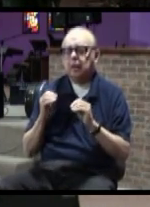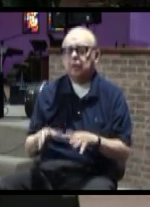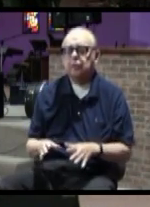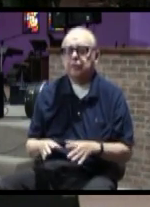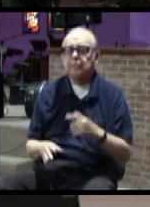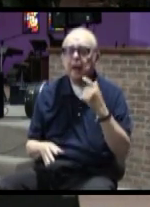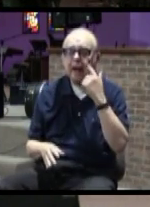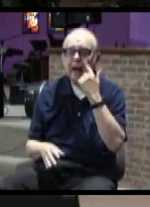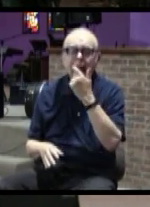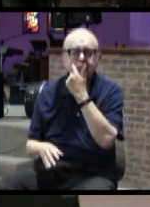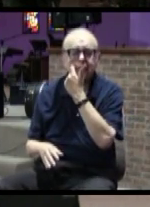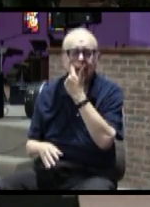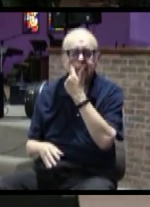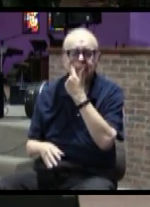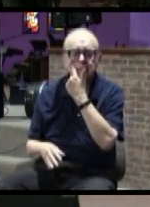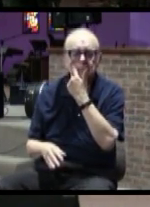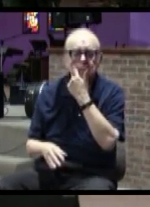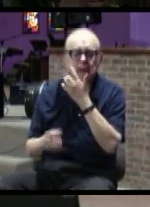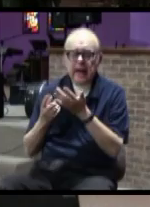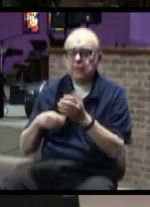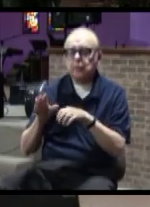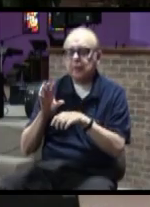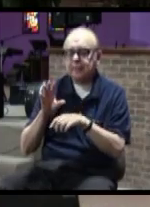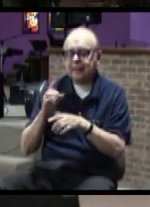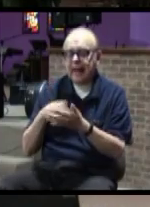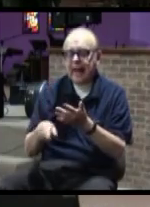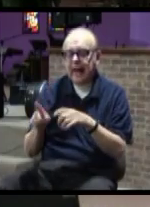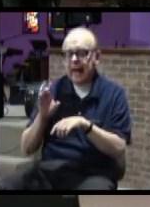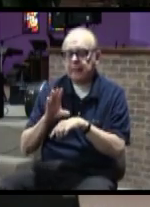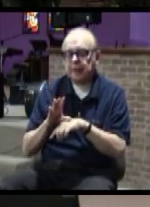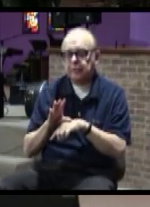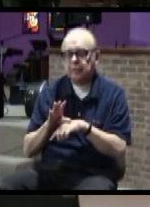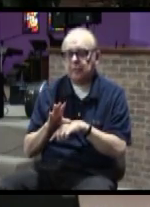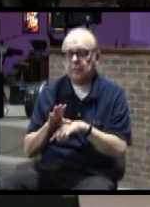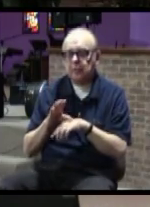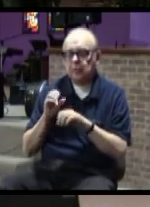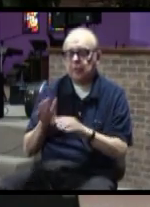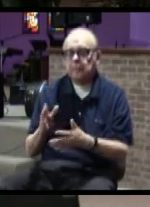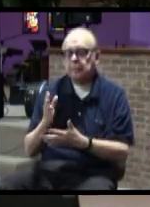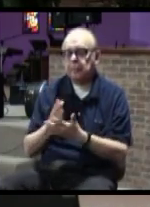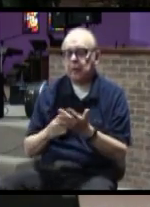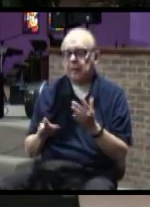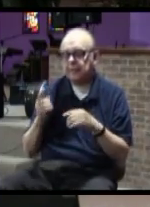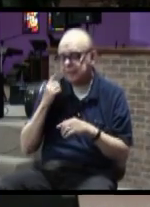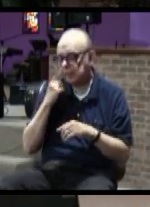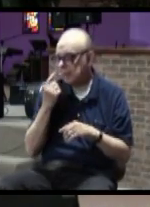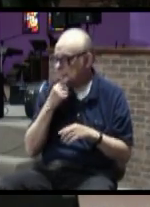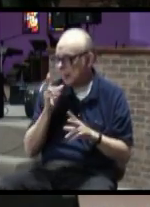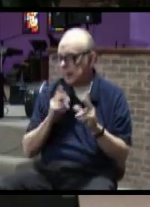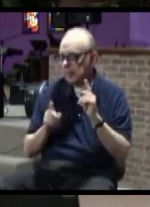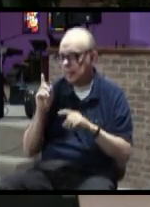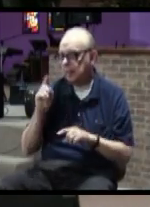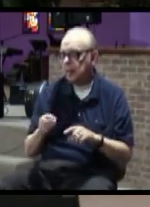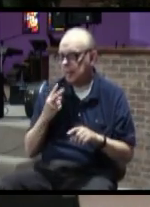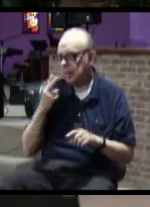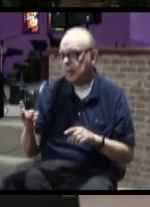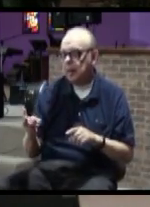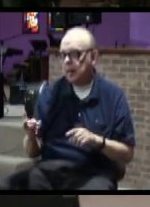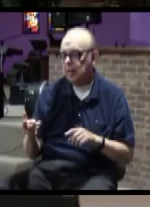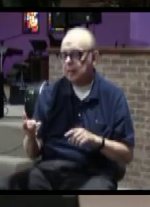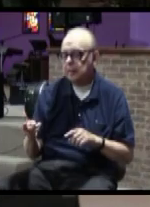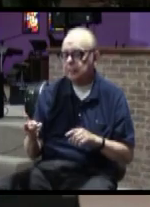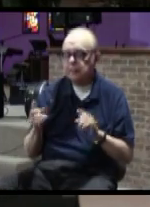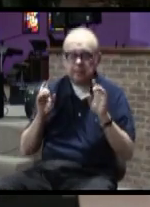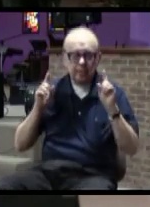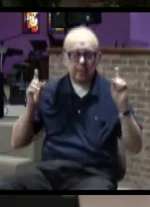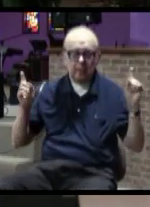God, because I'm losing part of my eyesight. That's what's happening in the church. The church is losing part of its eyesight because the people that